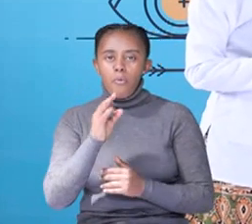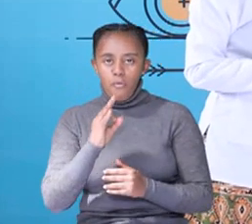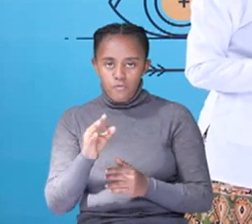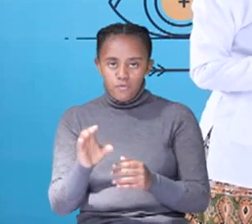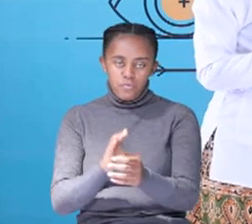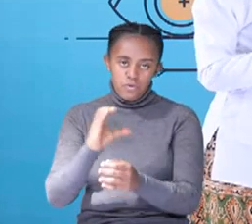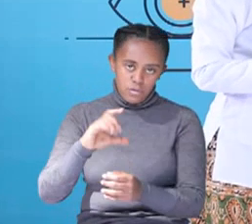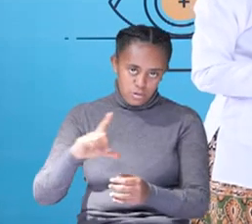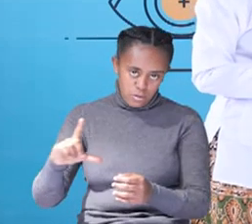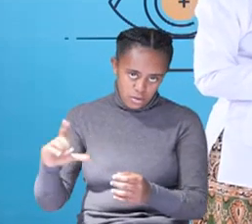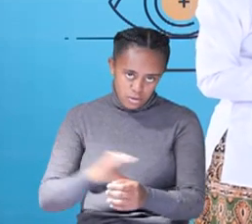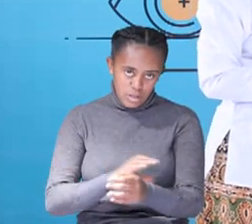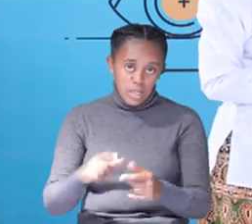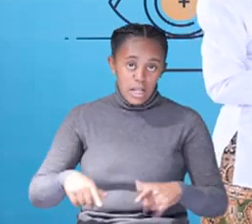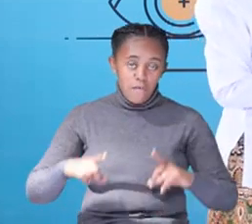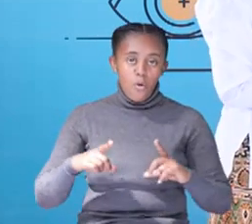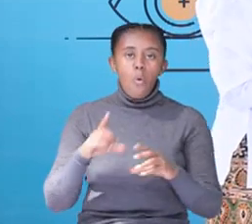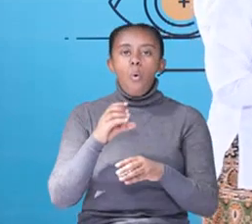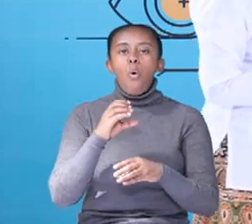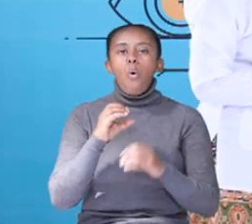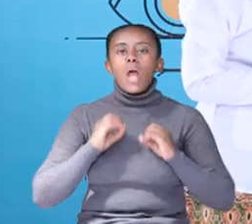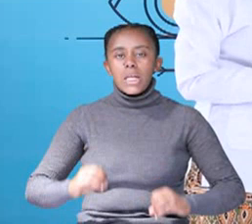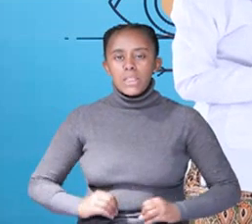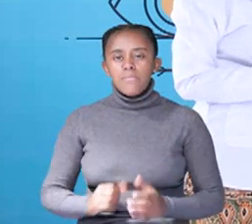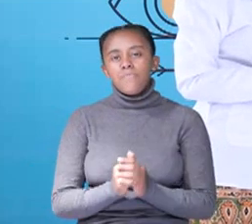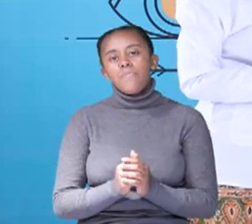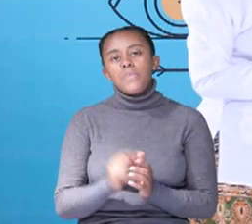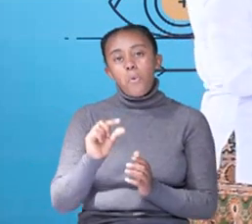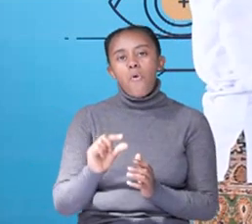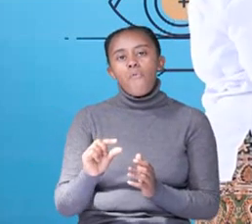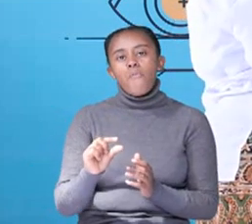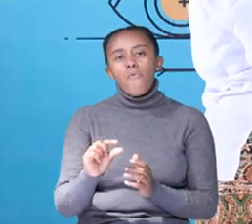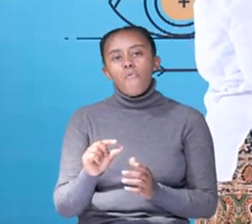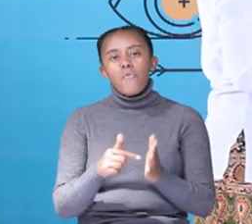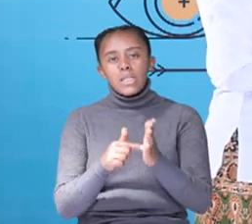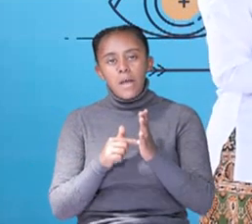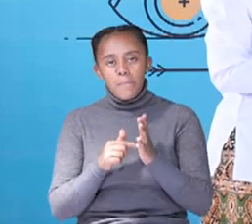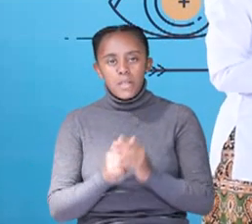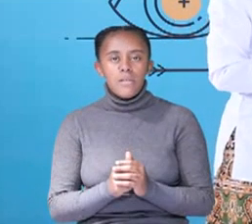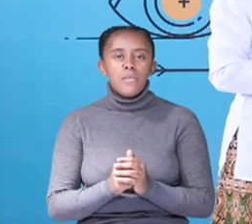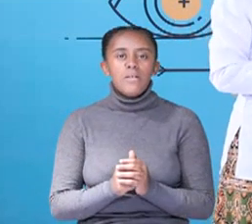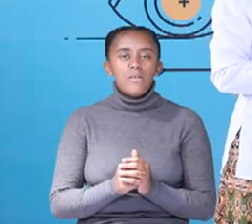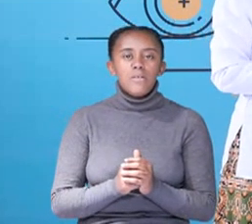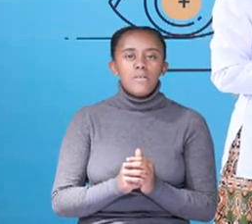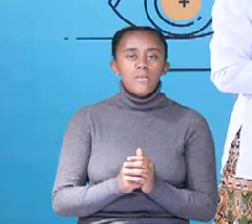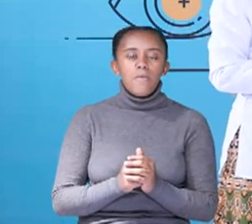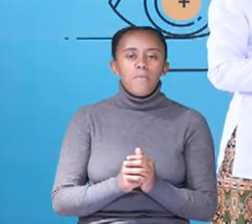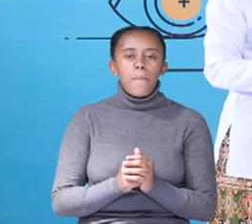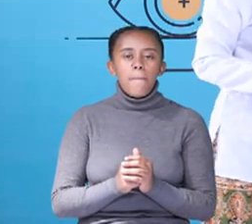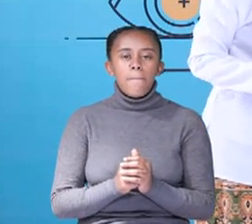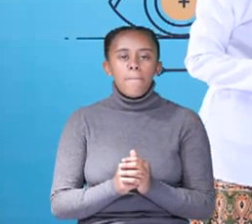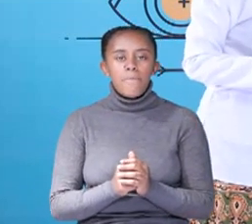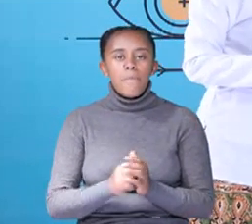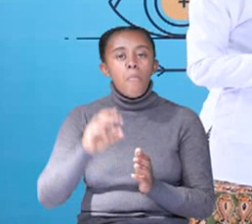use ATP in living organisms? Here we have some of the examples. For example, synthesis of macromolecule.